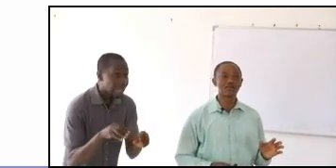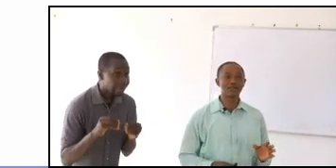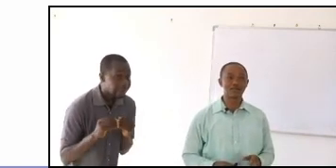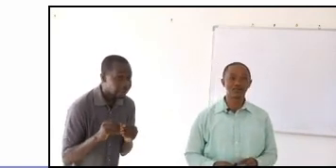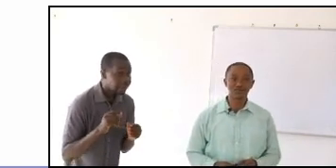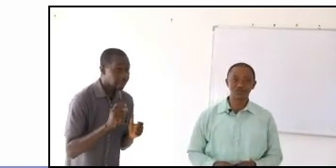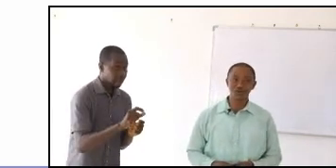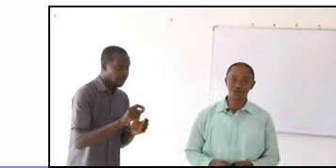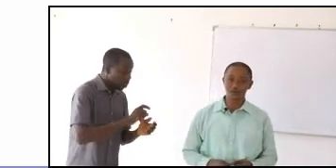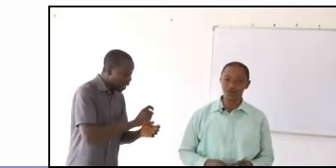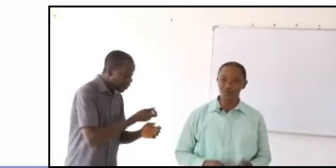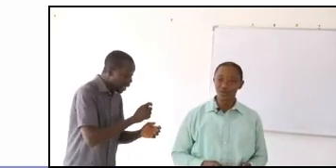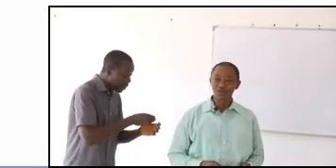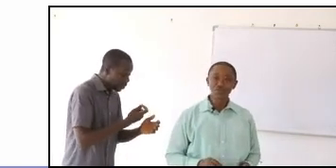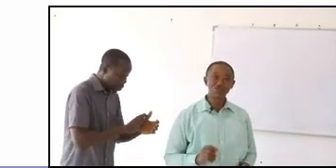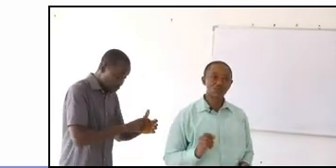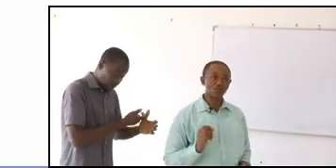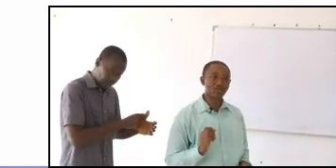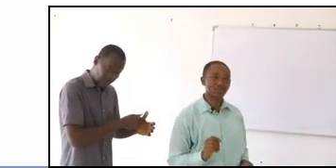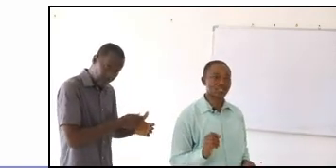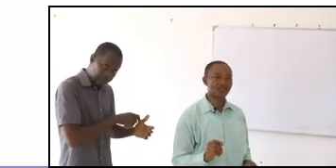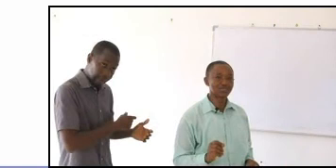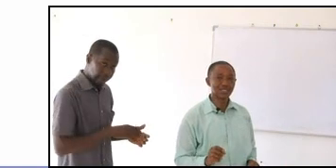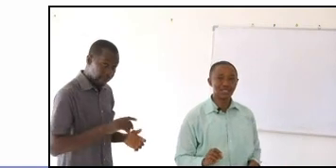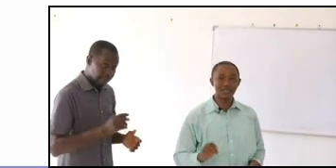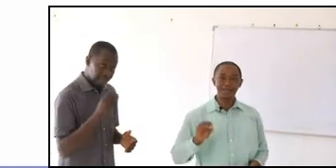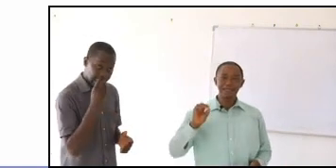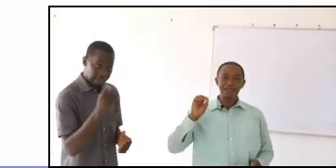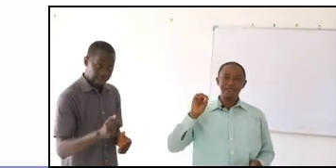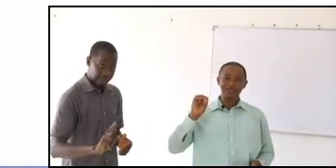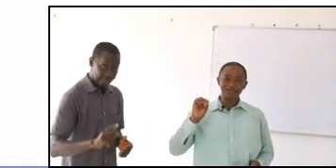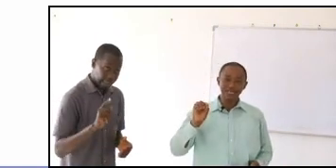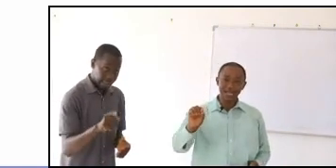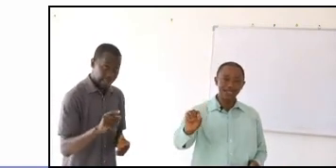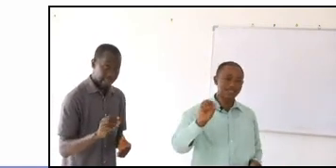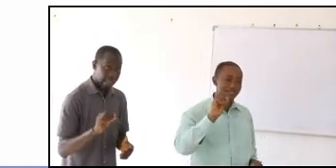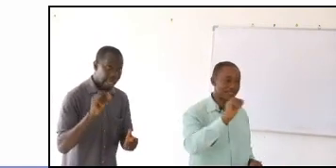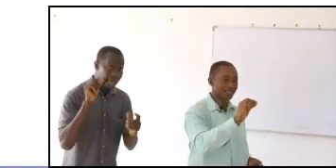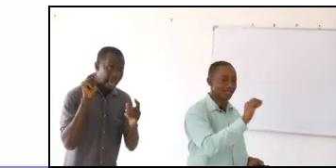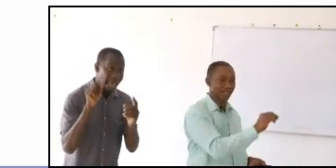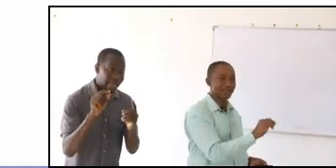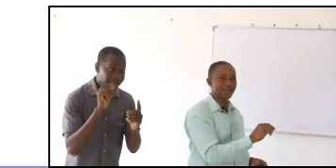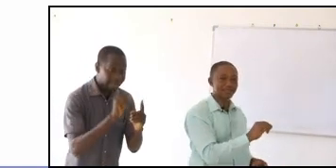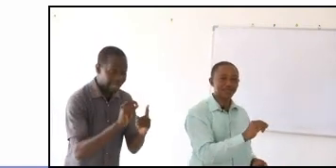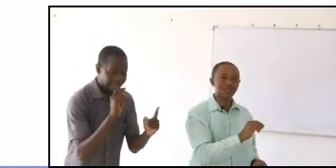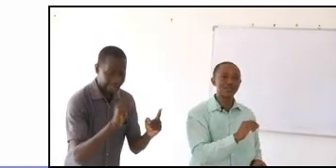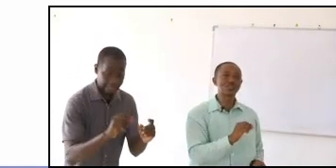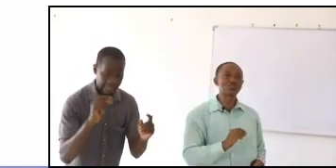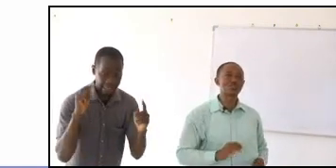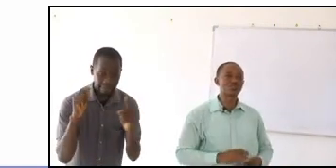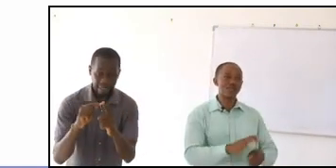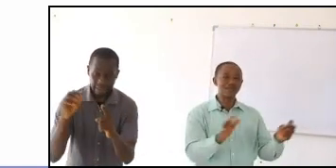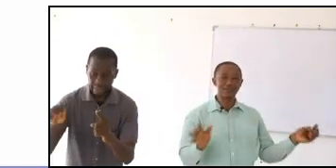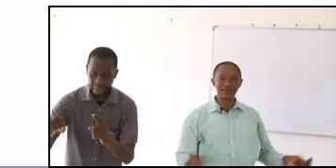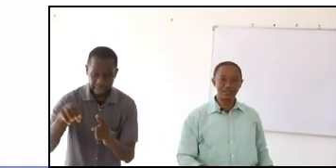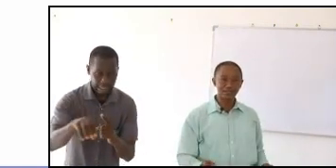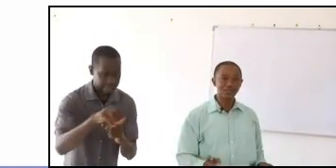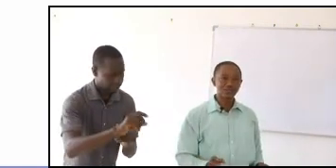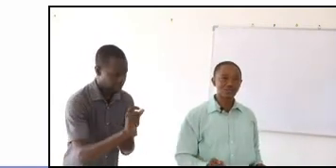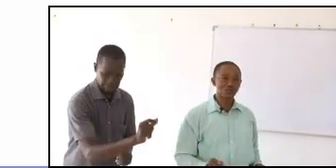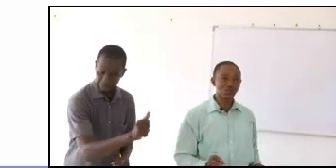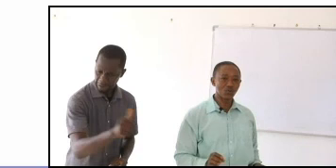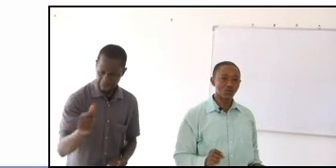who have their radios turned on. So what we're trying to say here, it targets certain areas. It doesn't go to